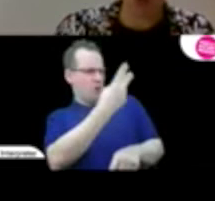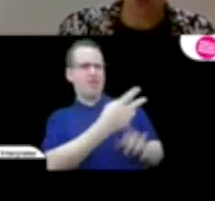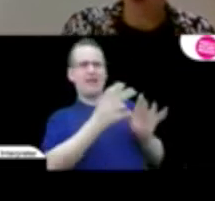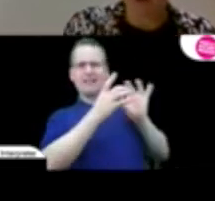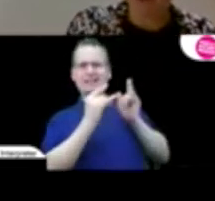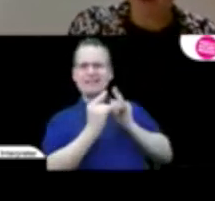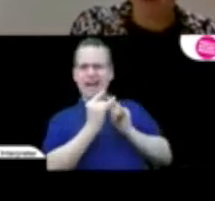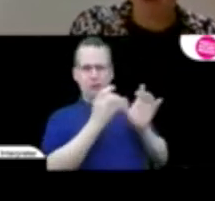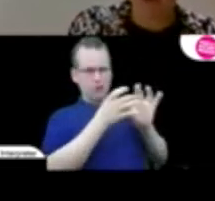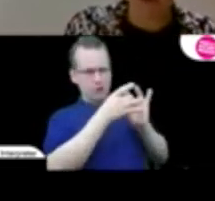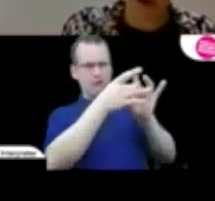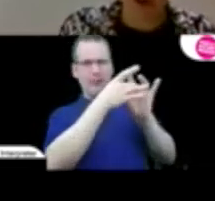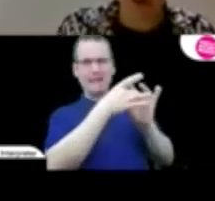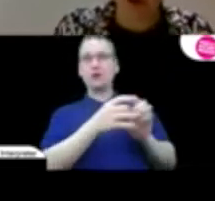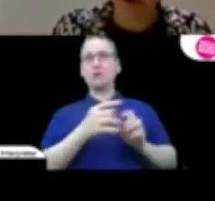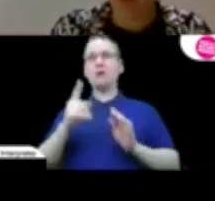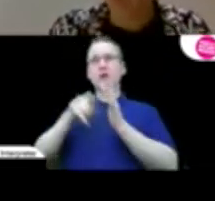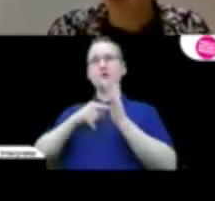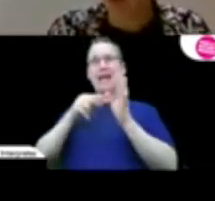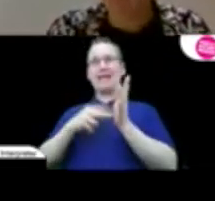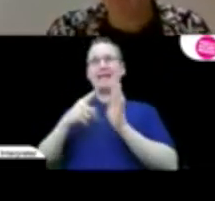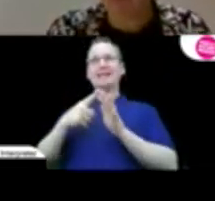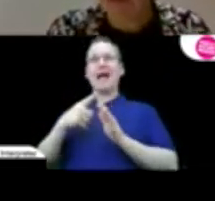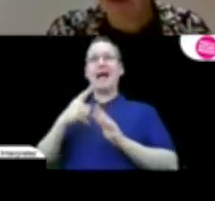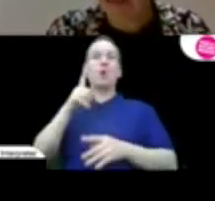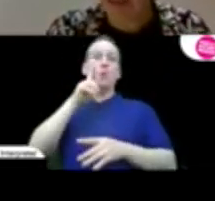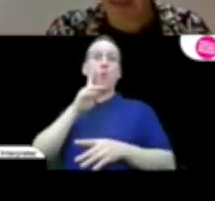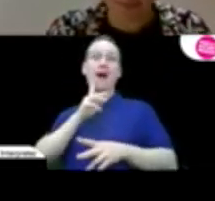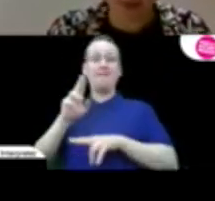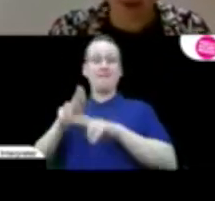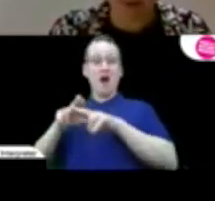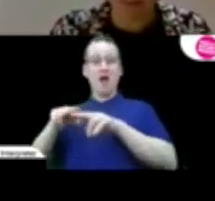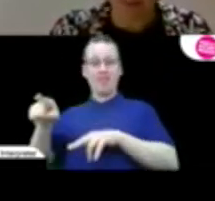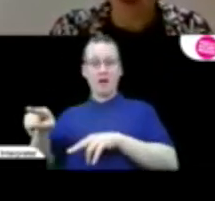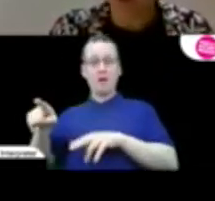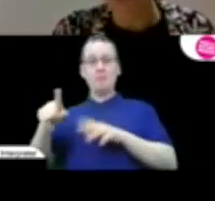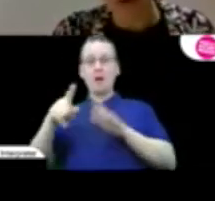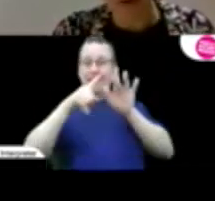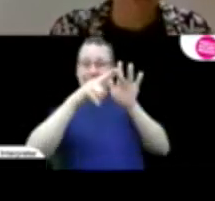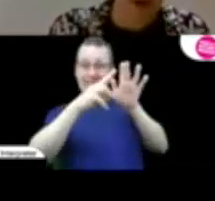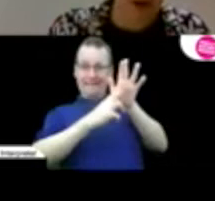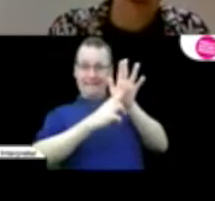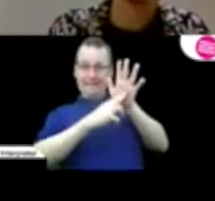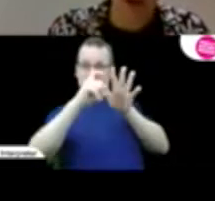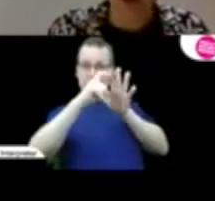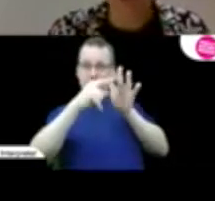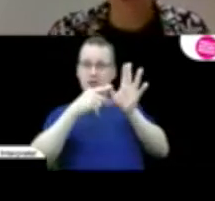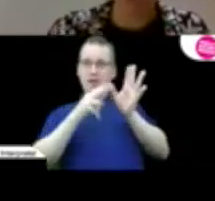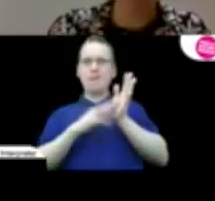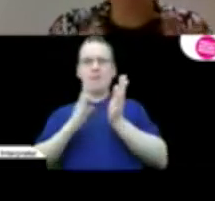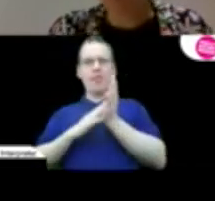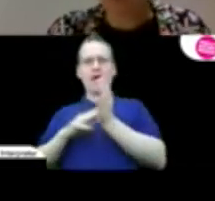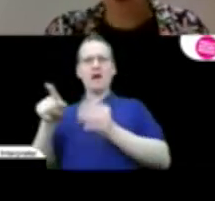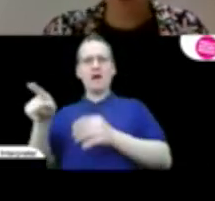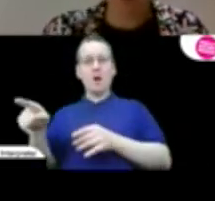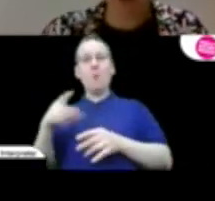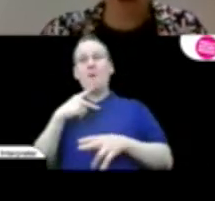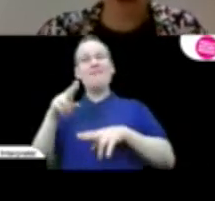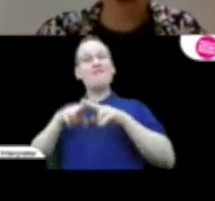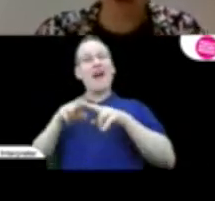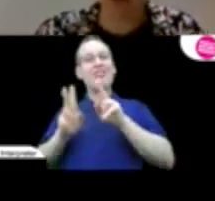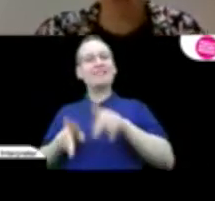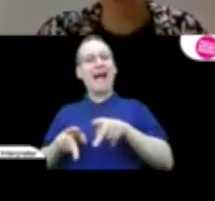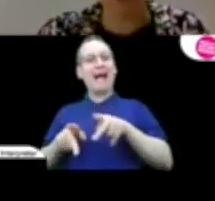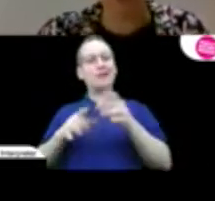had a white British father, but an Indian mother. And when her father died, she was brought over